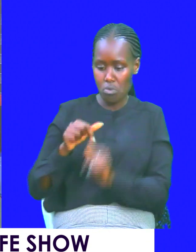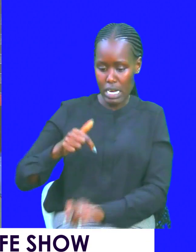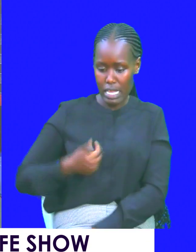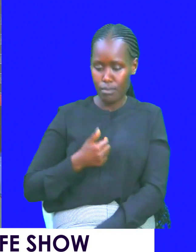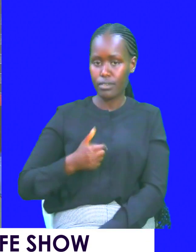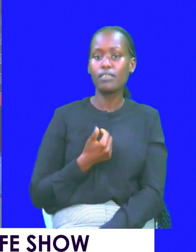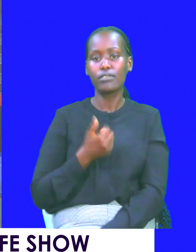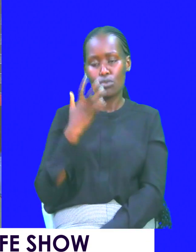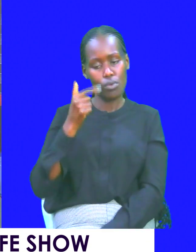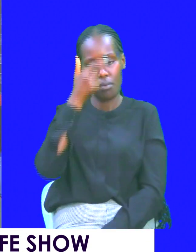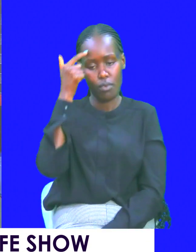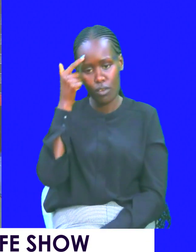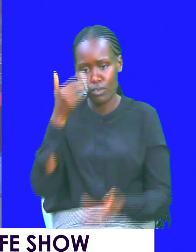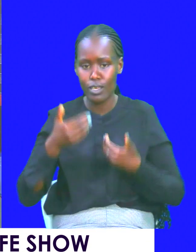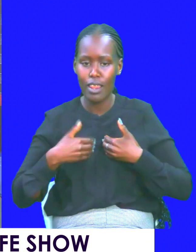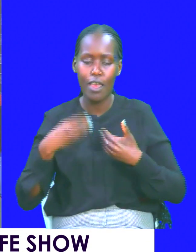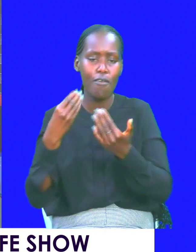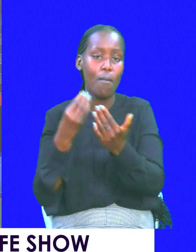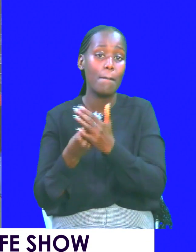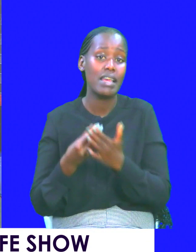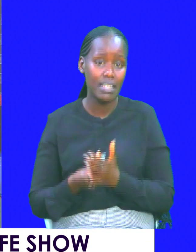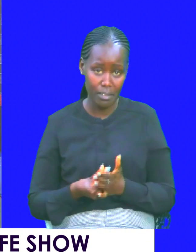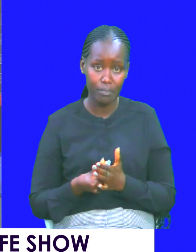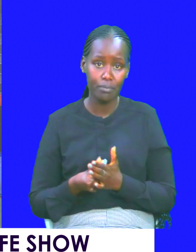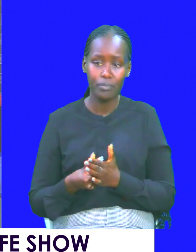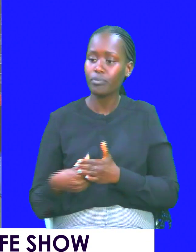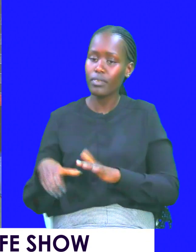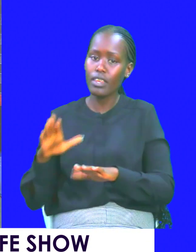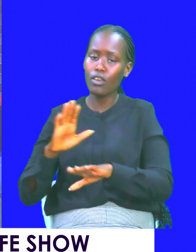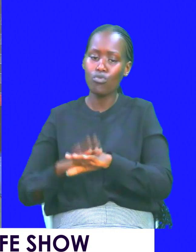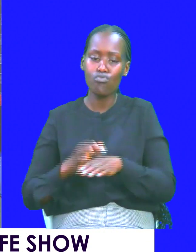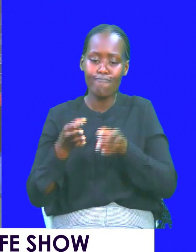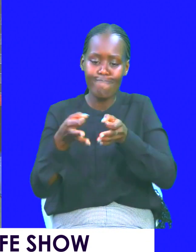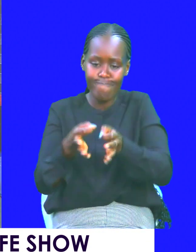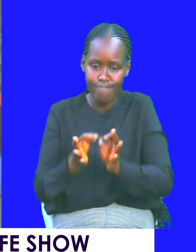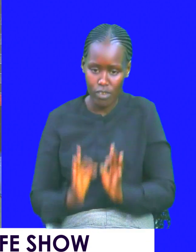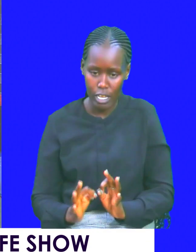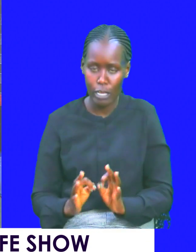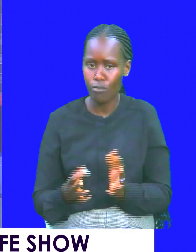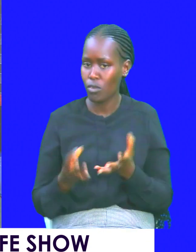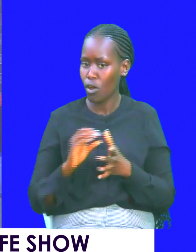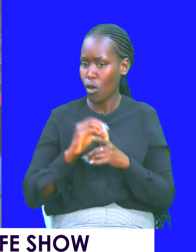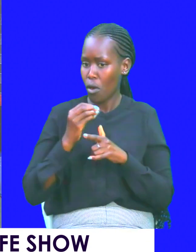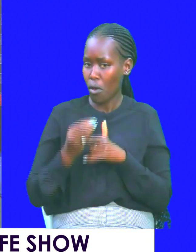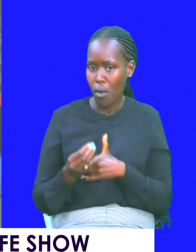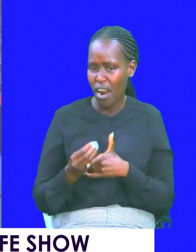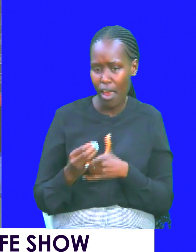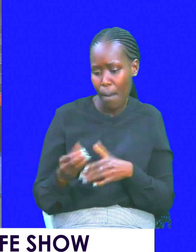probably they have monies, good accounts, or probably they are